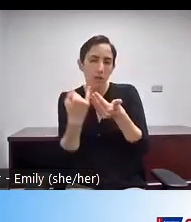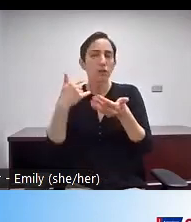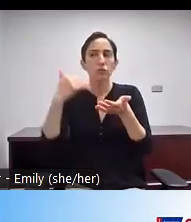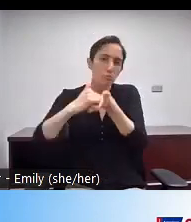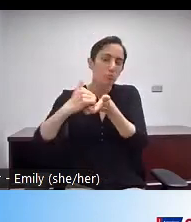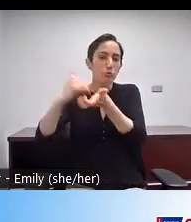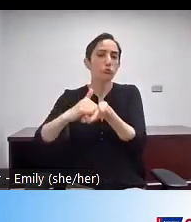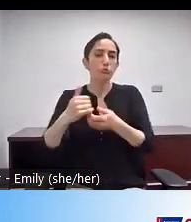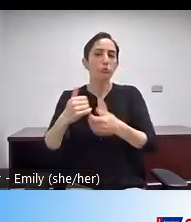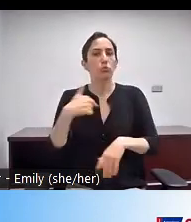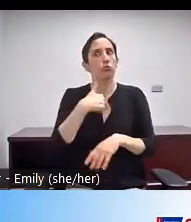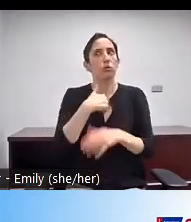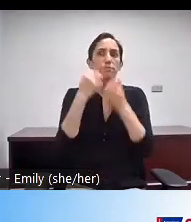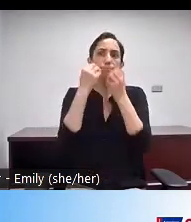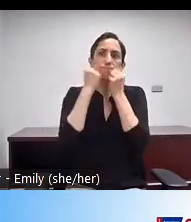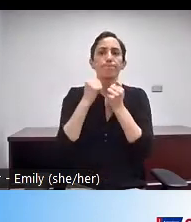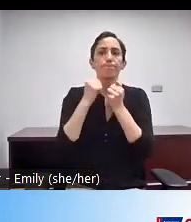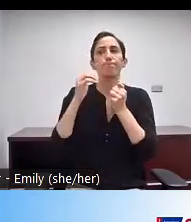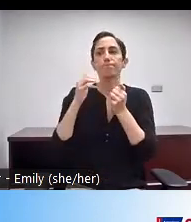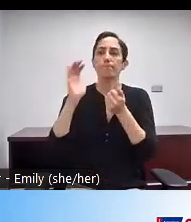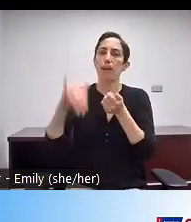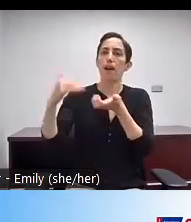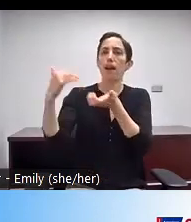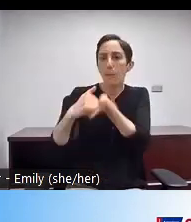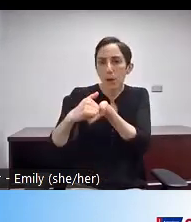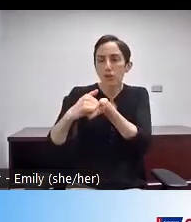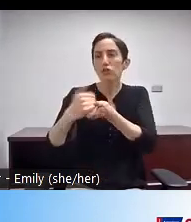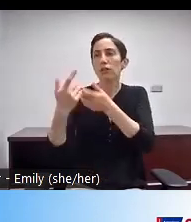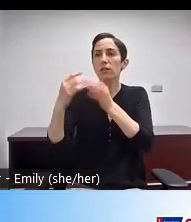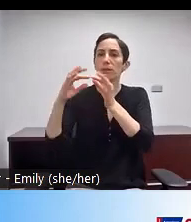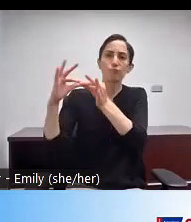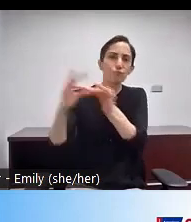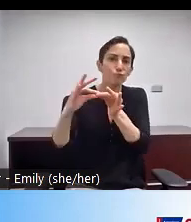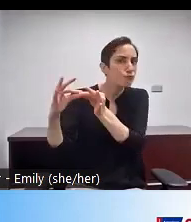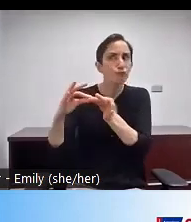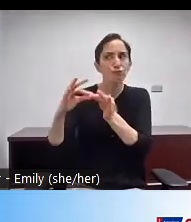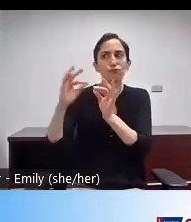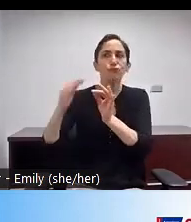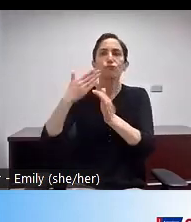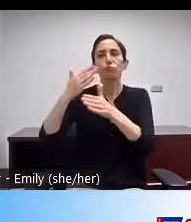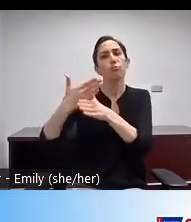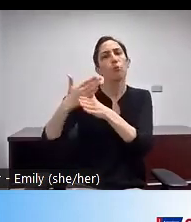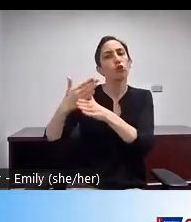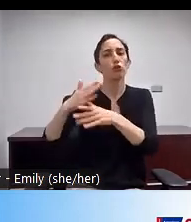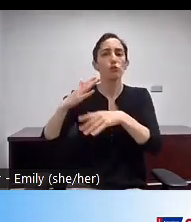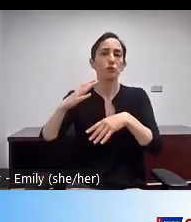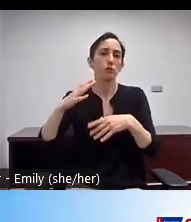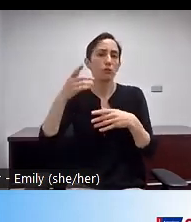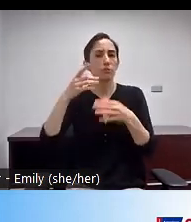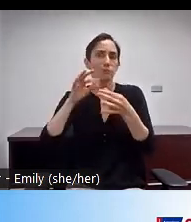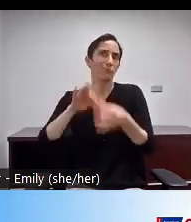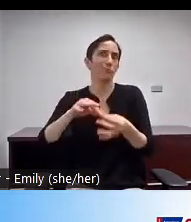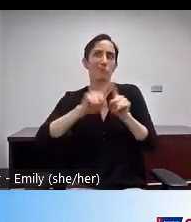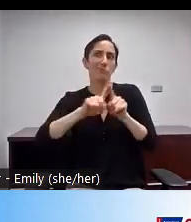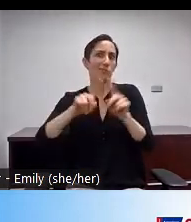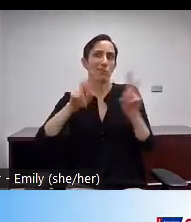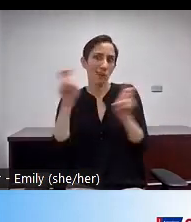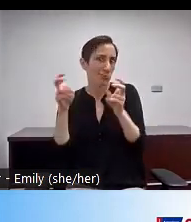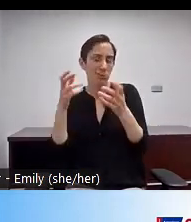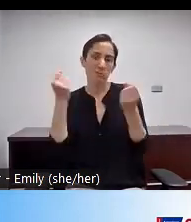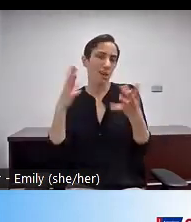So we value that collaboration and that friendship and that partnership around important topics such as the one we're